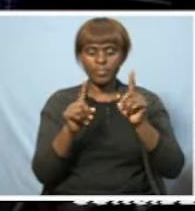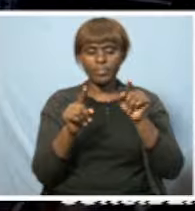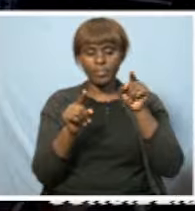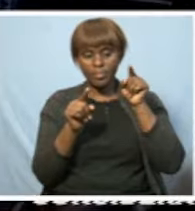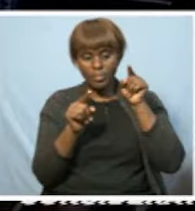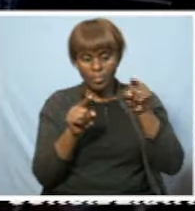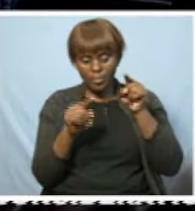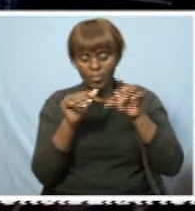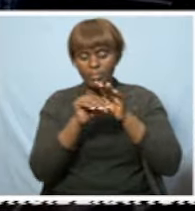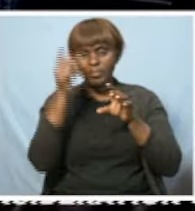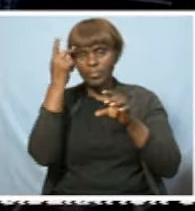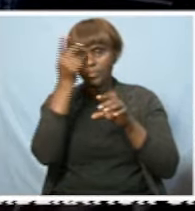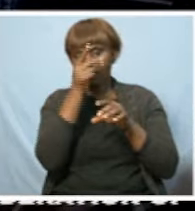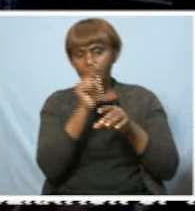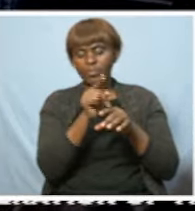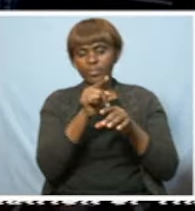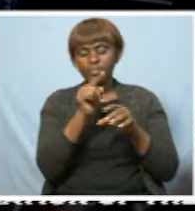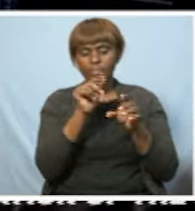in PETAUKE